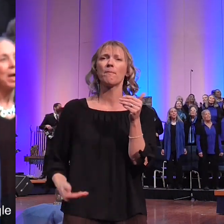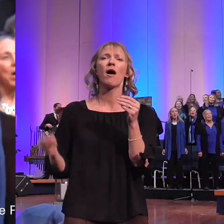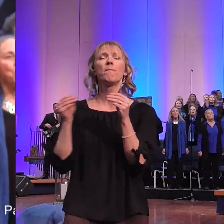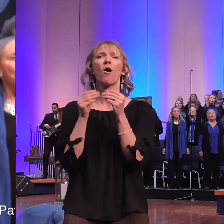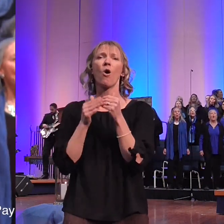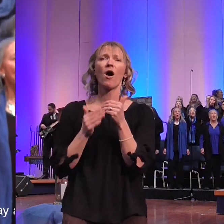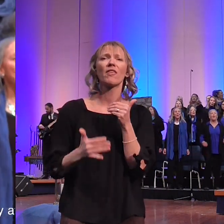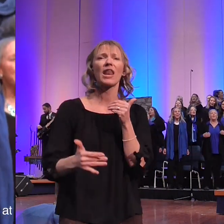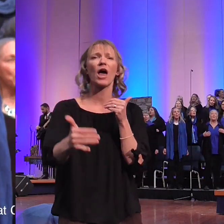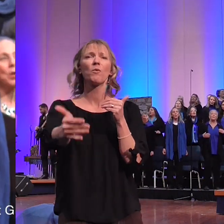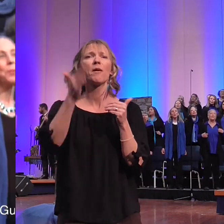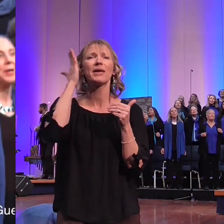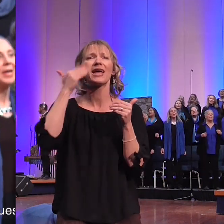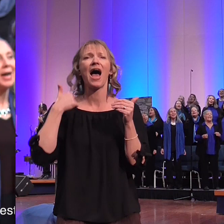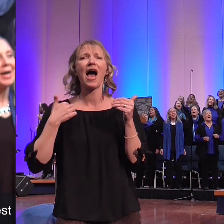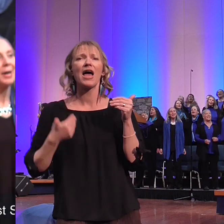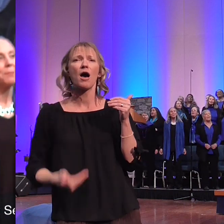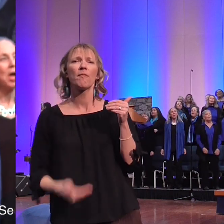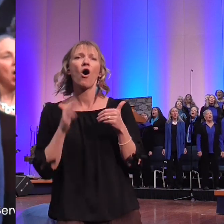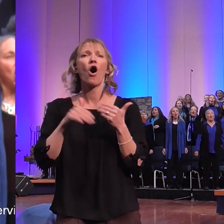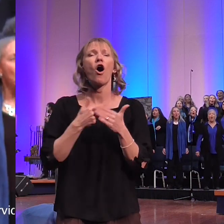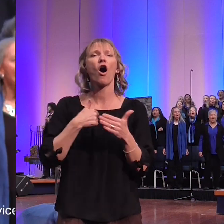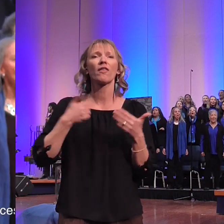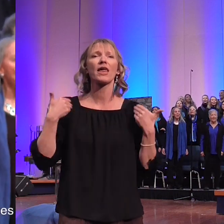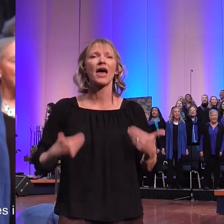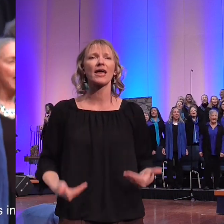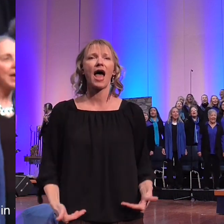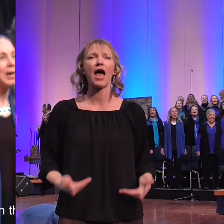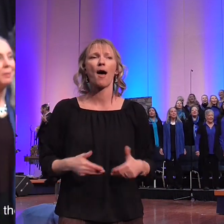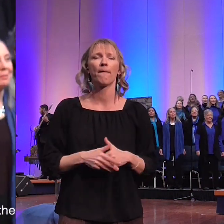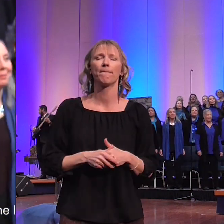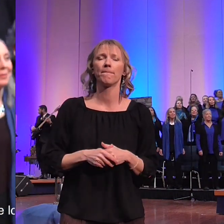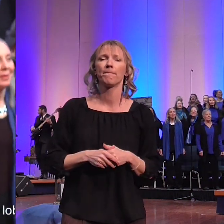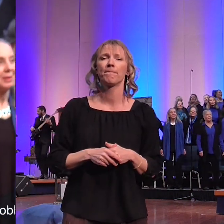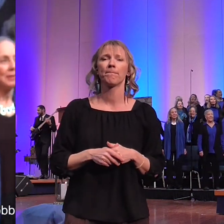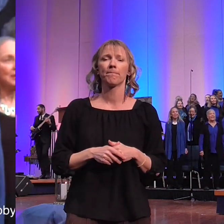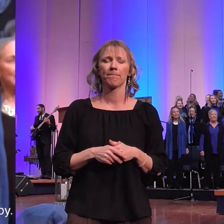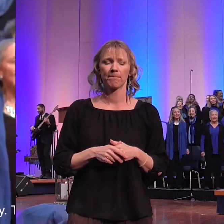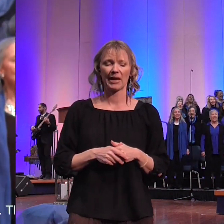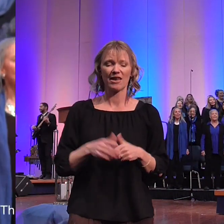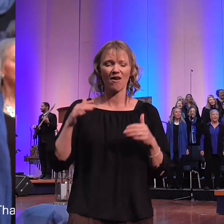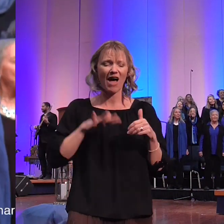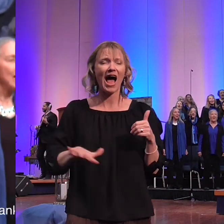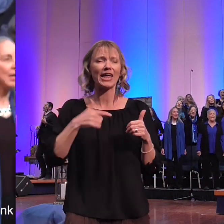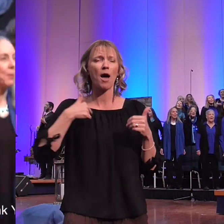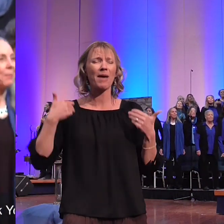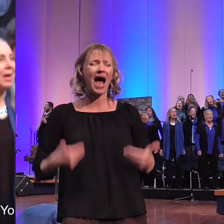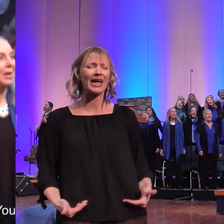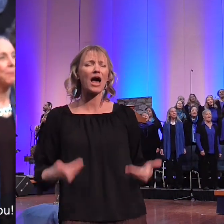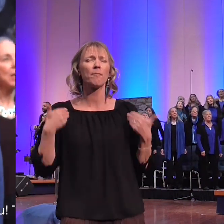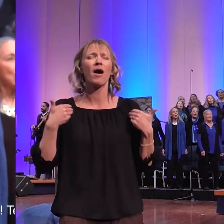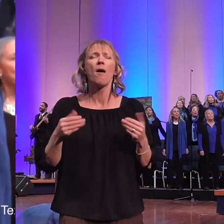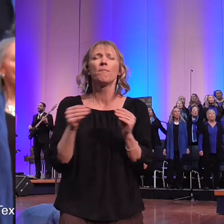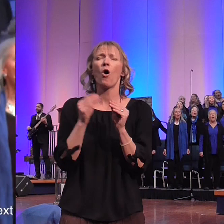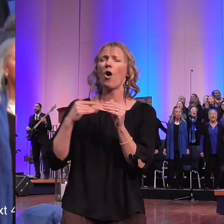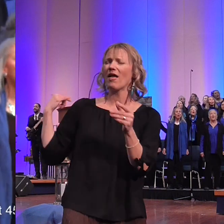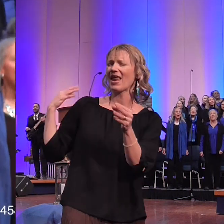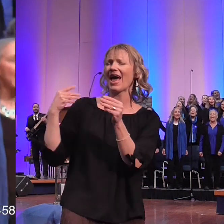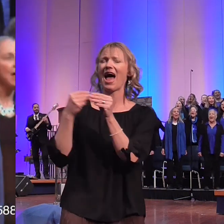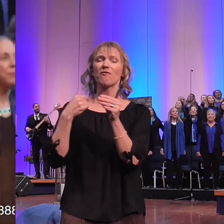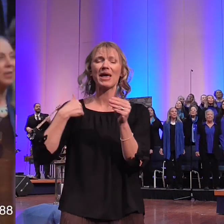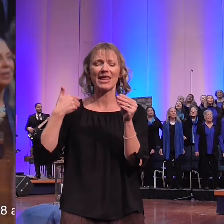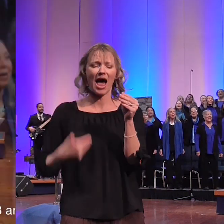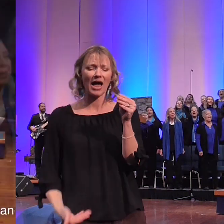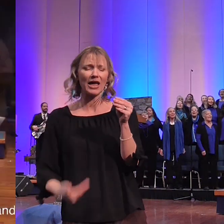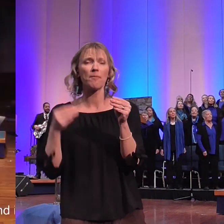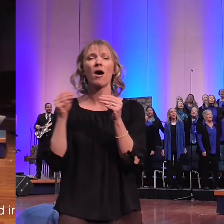I am, more than I will be, I am, all that I am. In the land of I am, more than